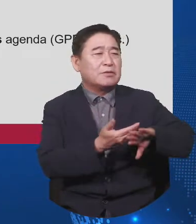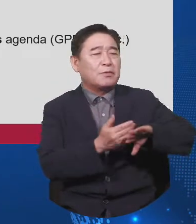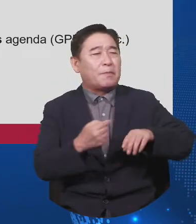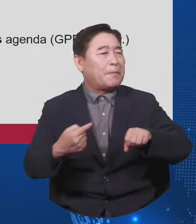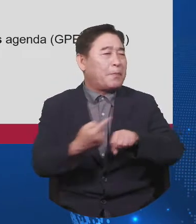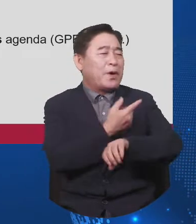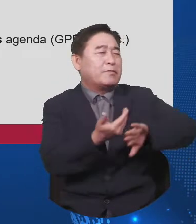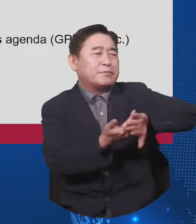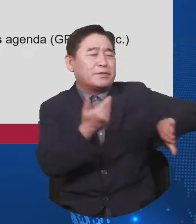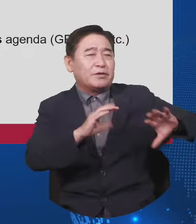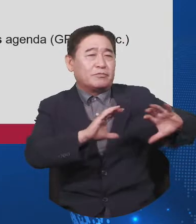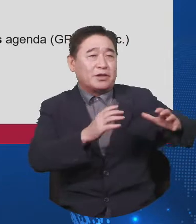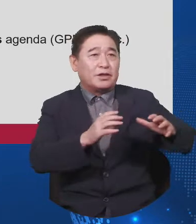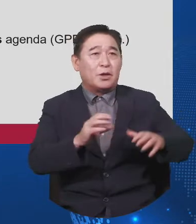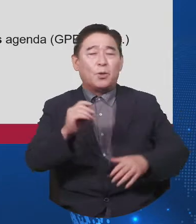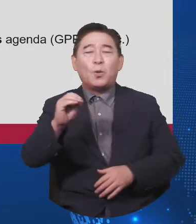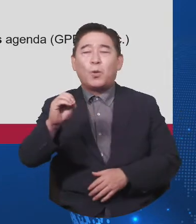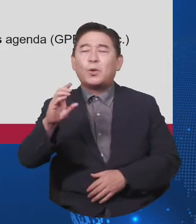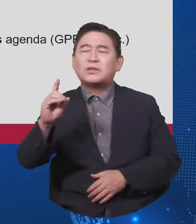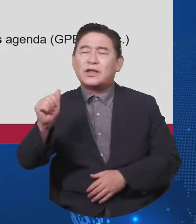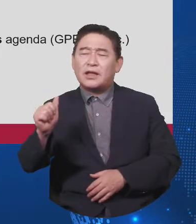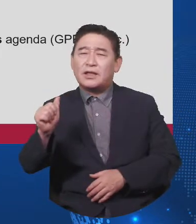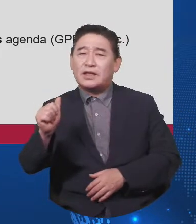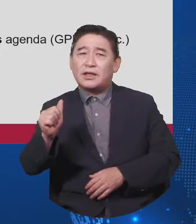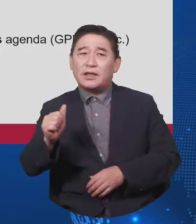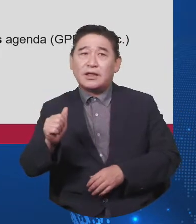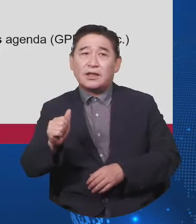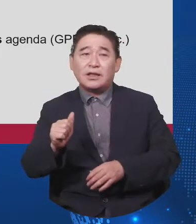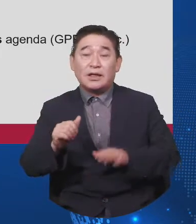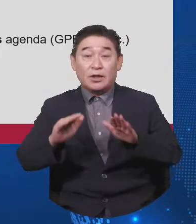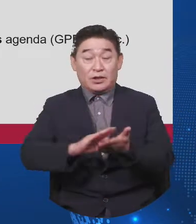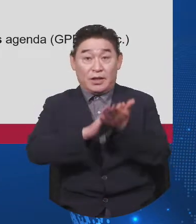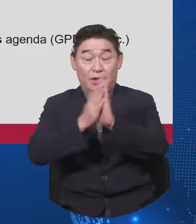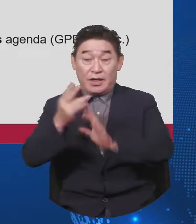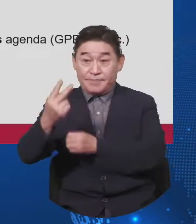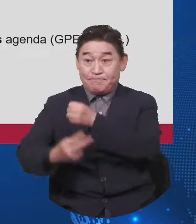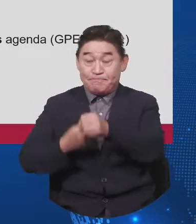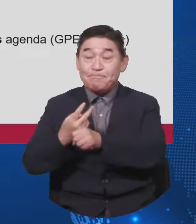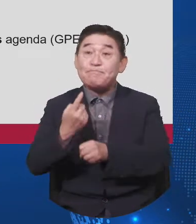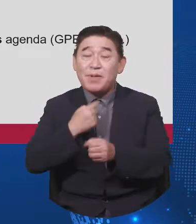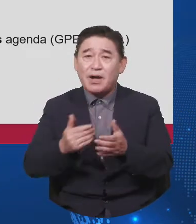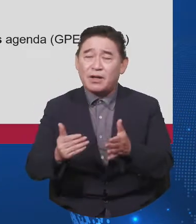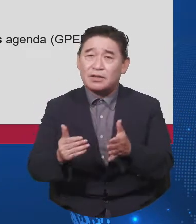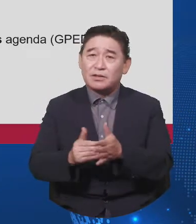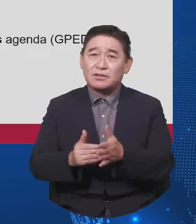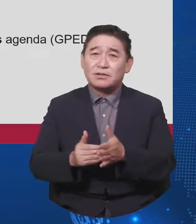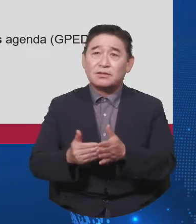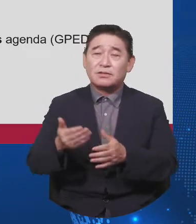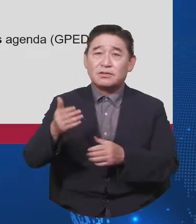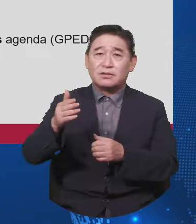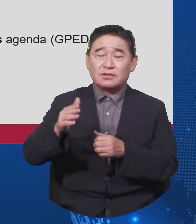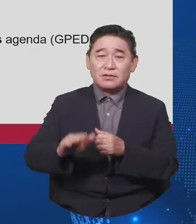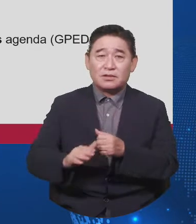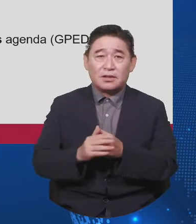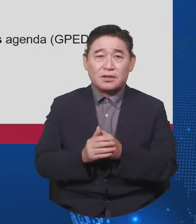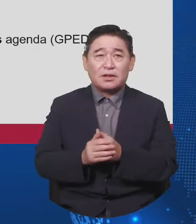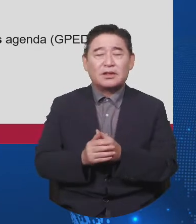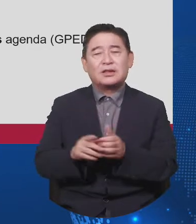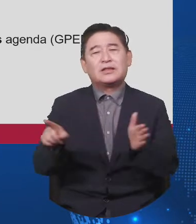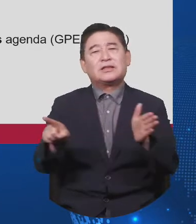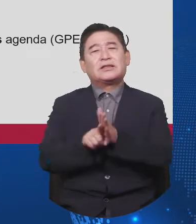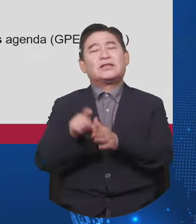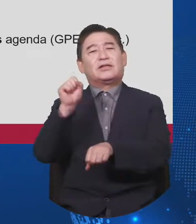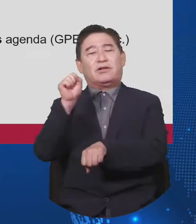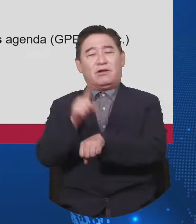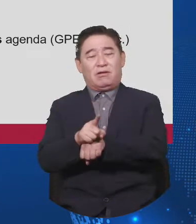years. So I would say this kind of how to keep a high level of credibility and transparency of reporting is something